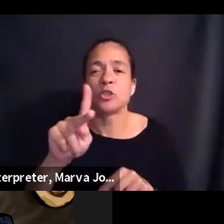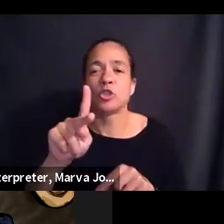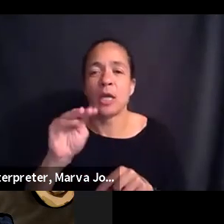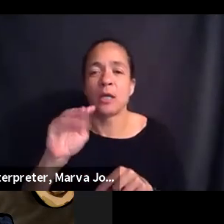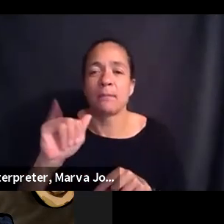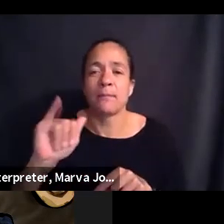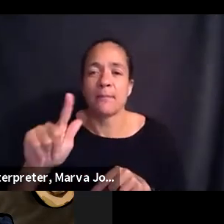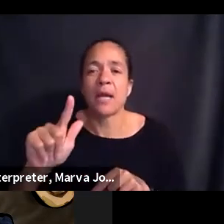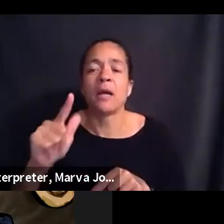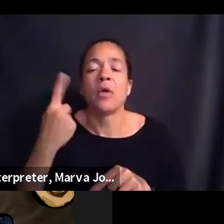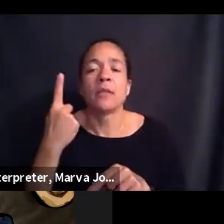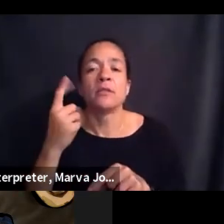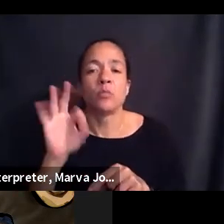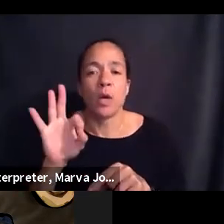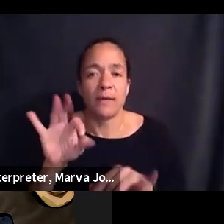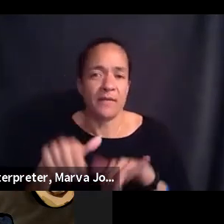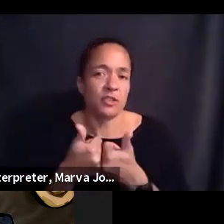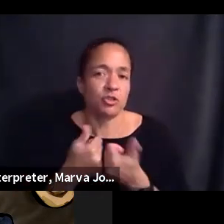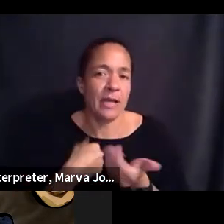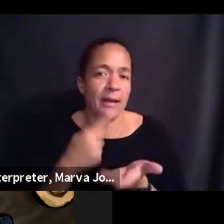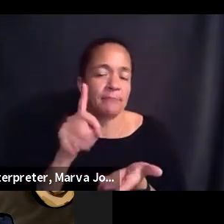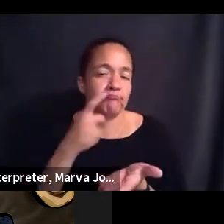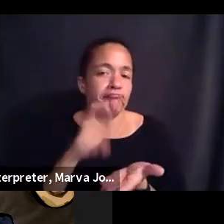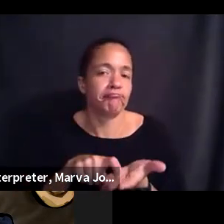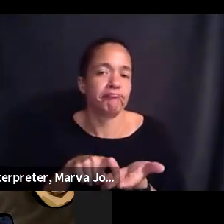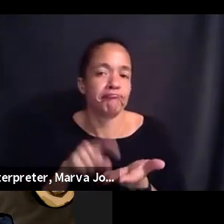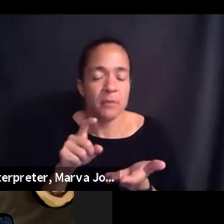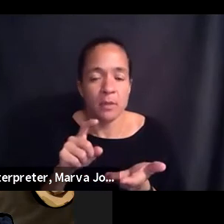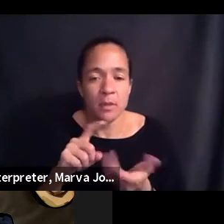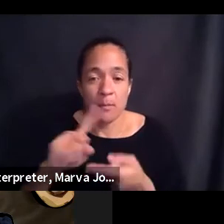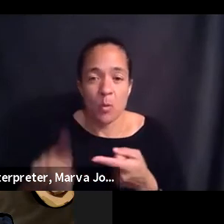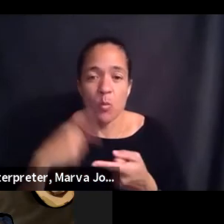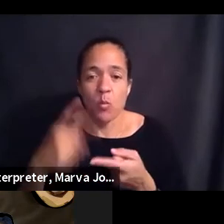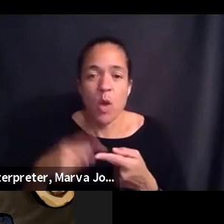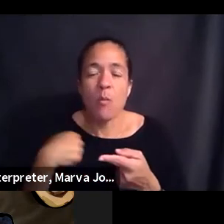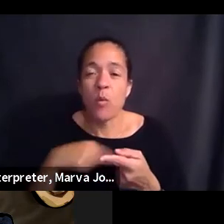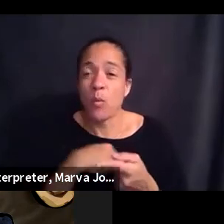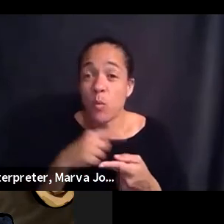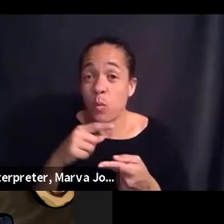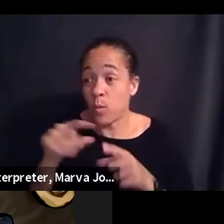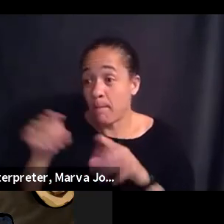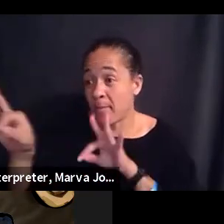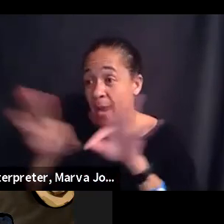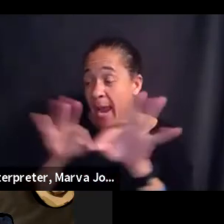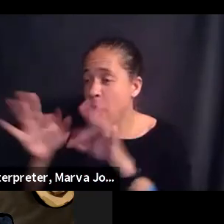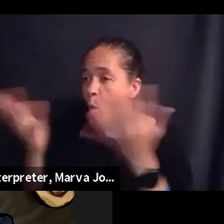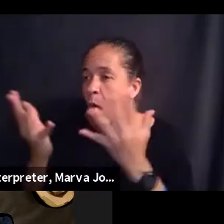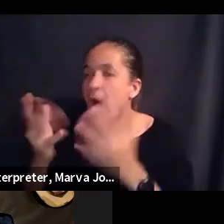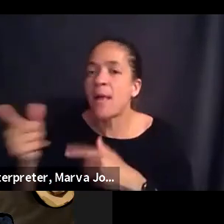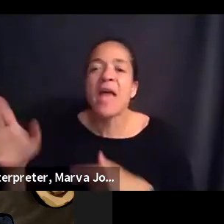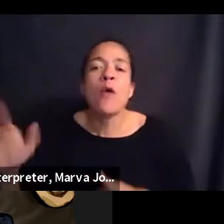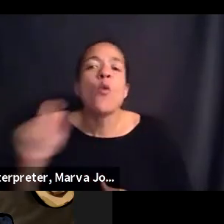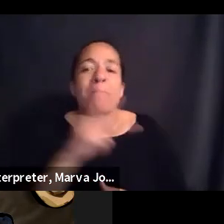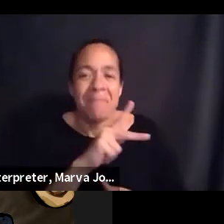one of the issues that I noticed. But once we actually explained what it was, they went back and grabbed